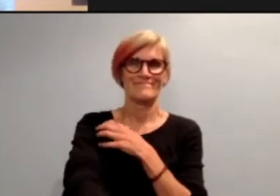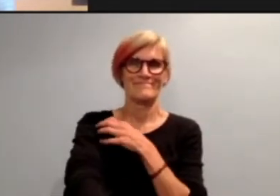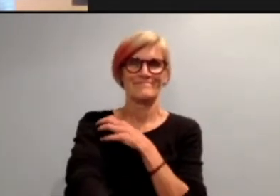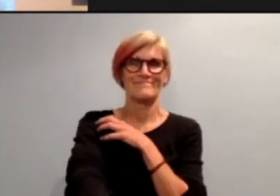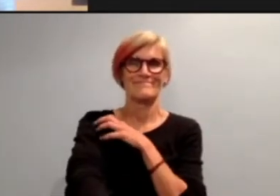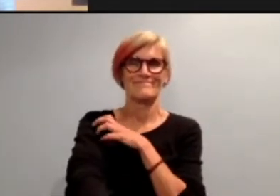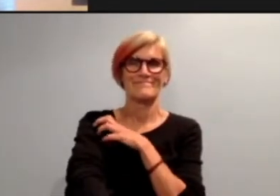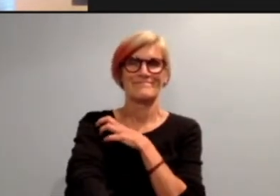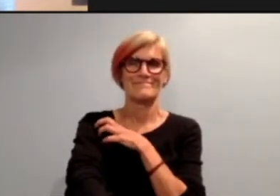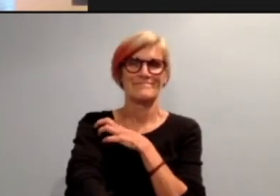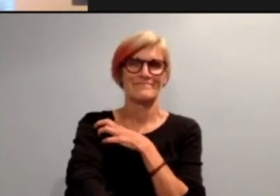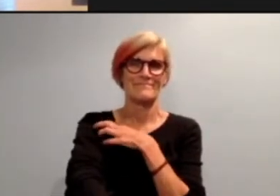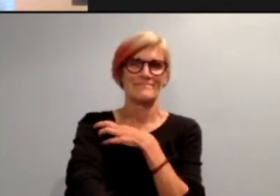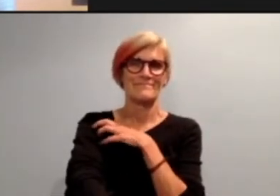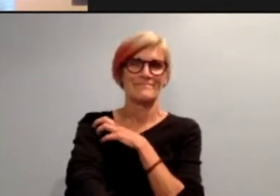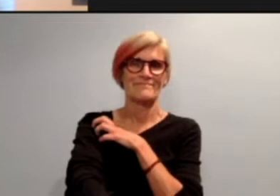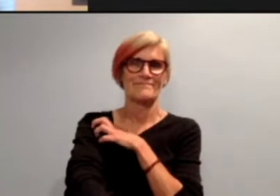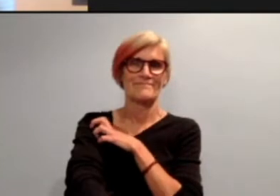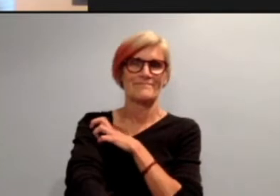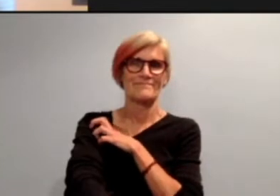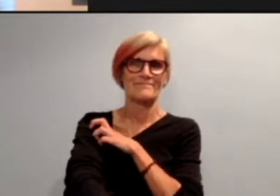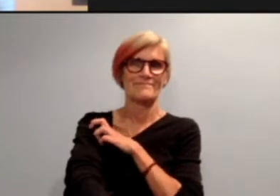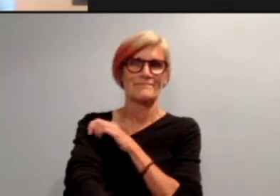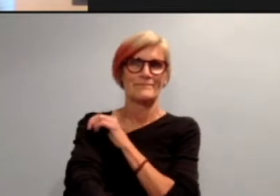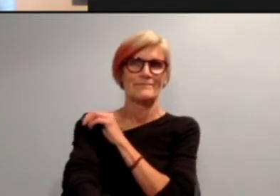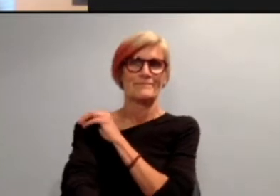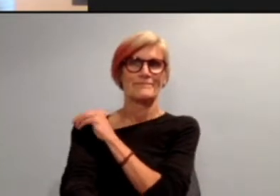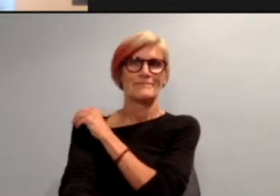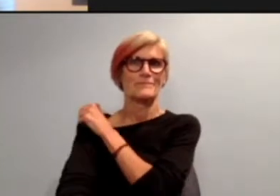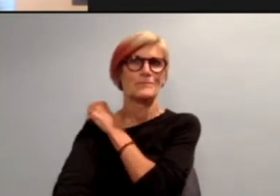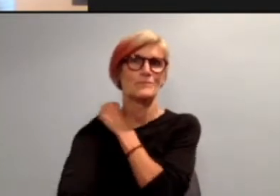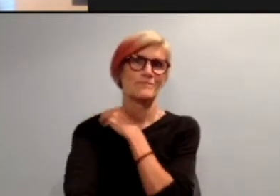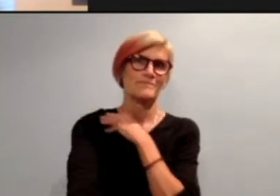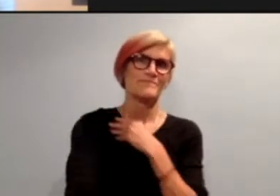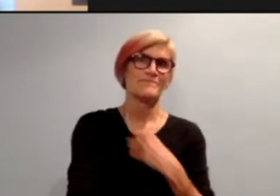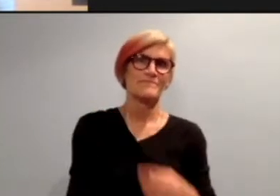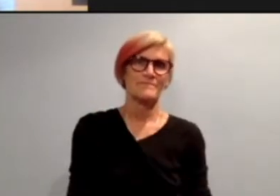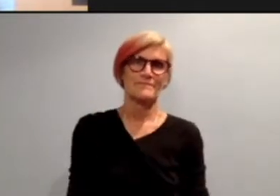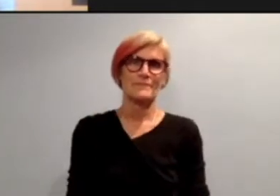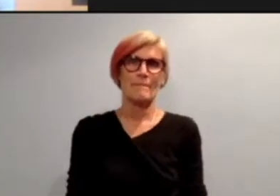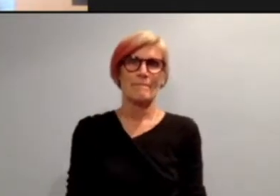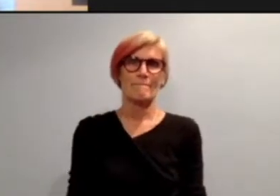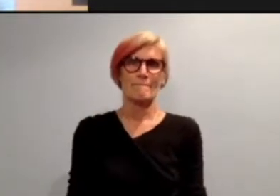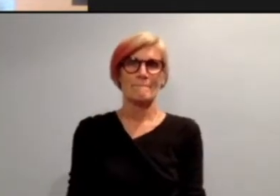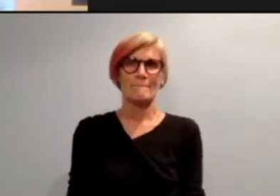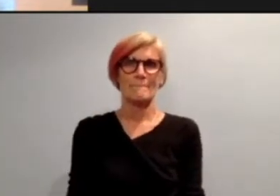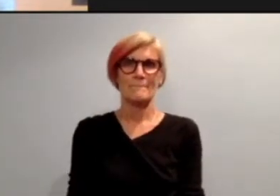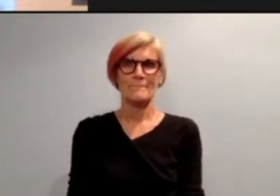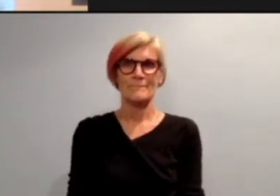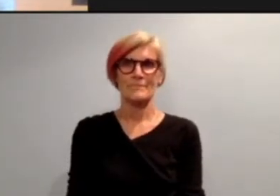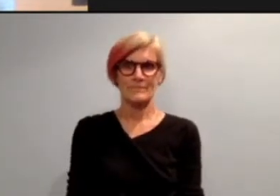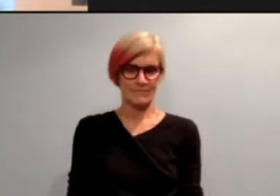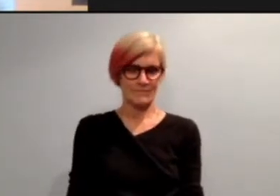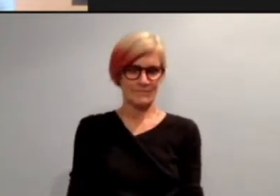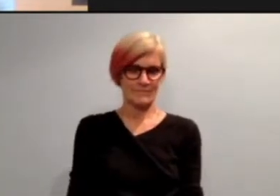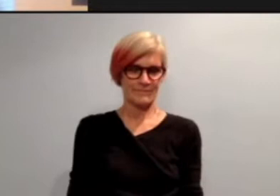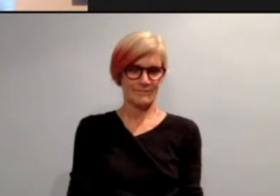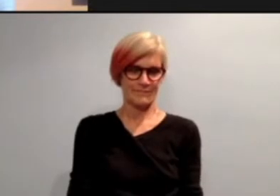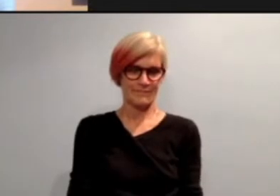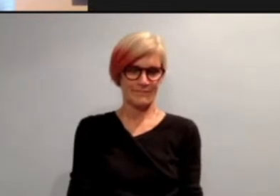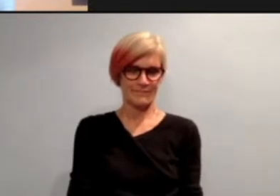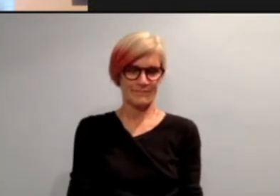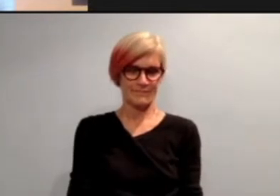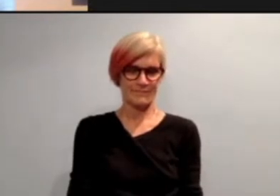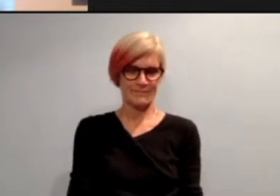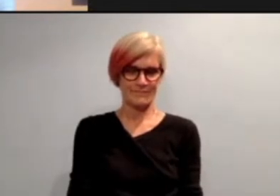I think it's more important than ever, even in a digital space, to be together. And for me personally, I'm actually sitting where I